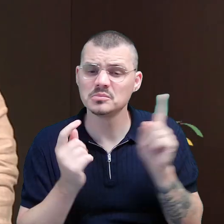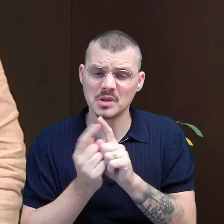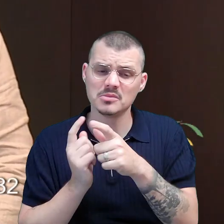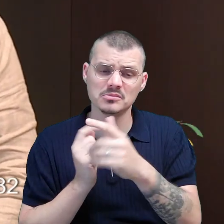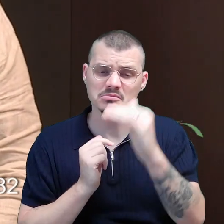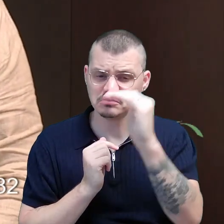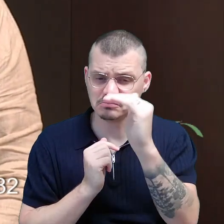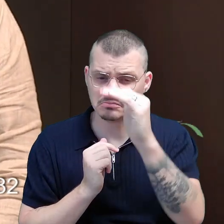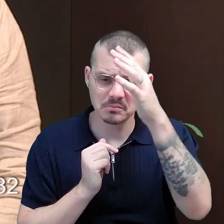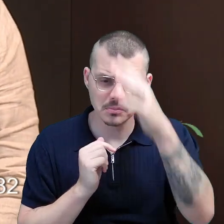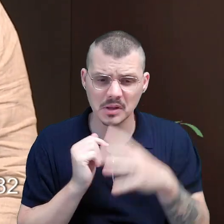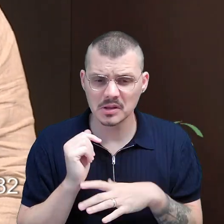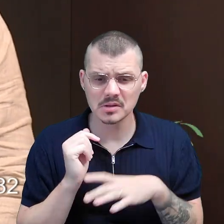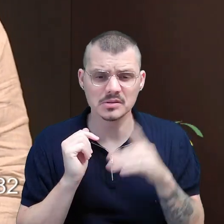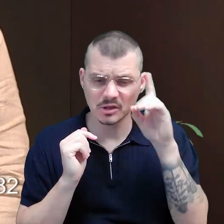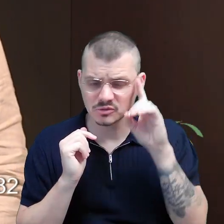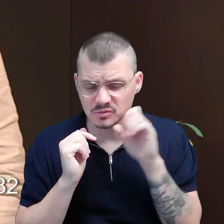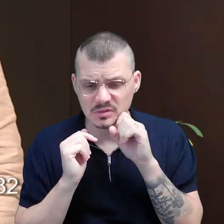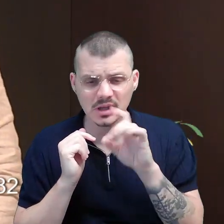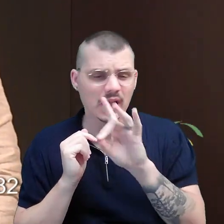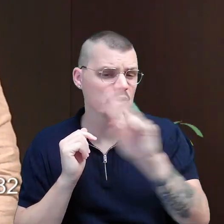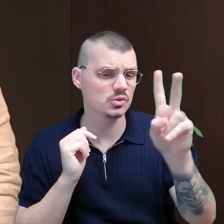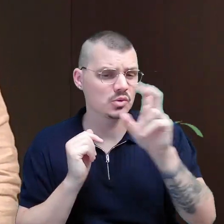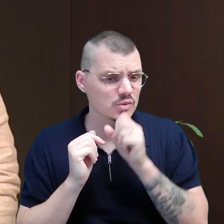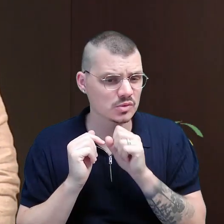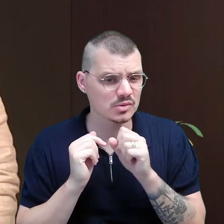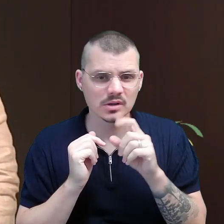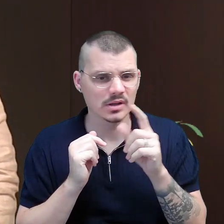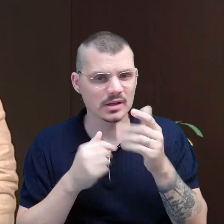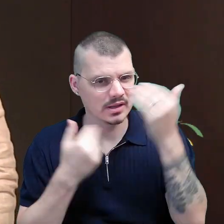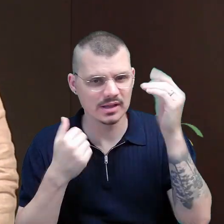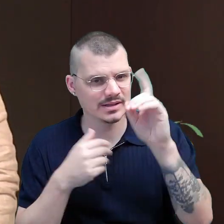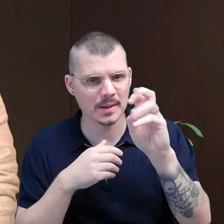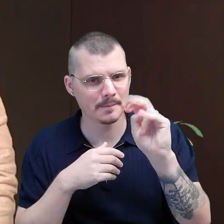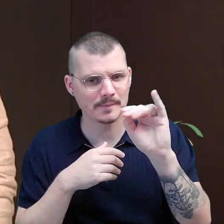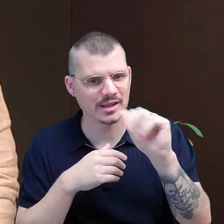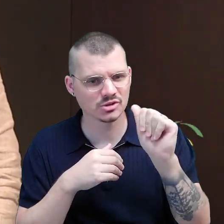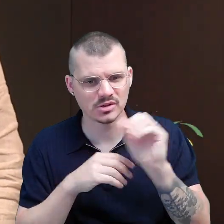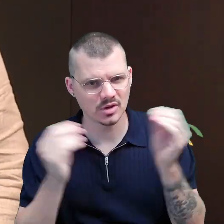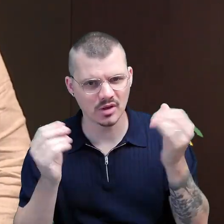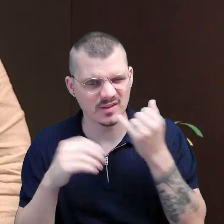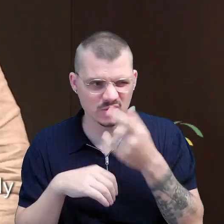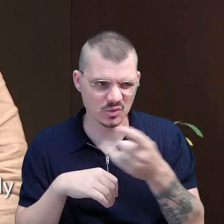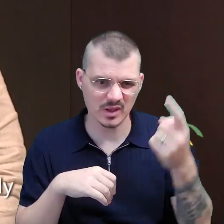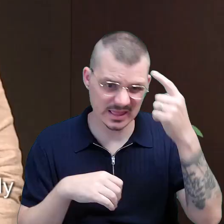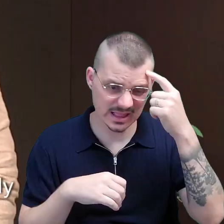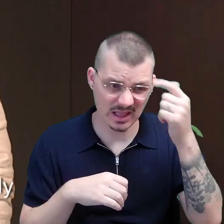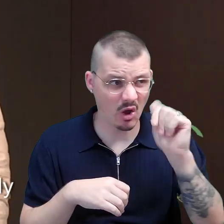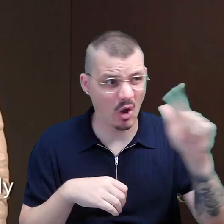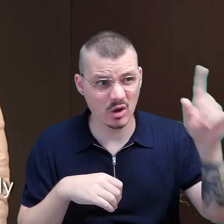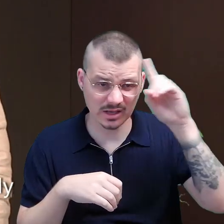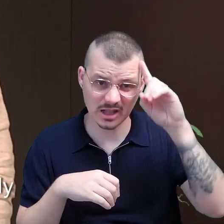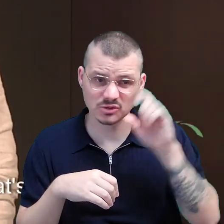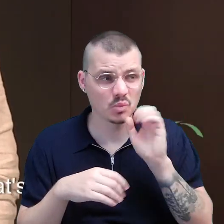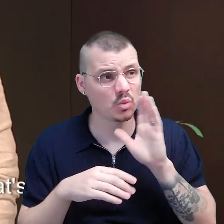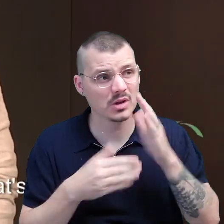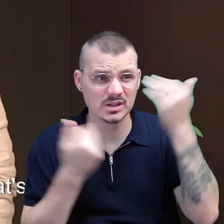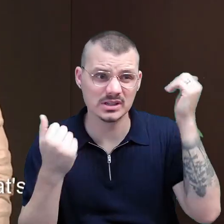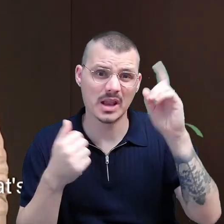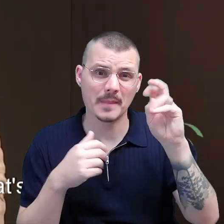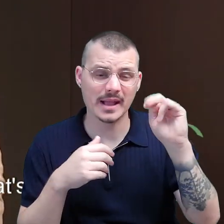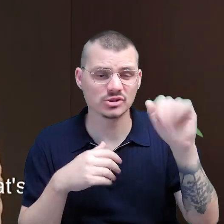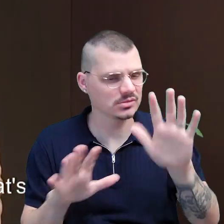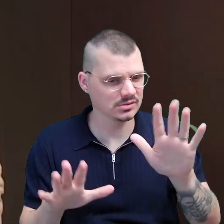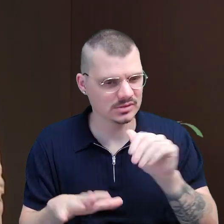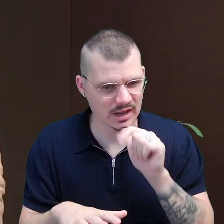a very tiny man with Down syndrome, 82 years old, no dementia, by the way. For any of you that think that everybody with Down syndrome